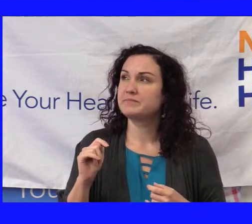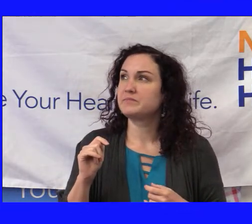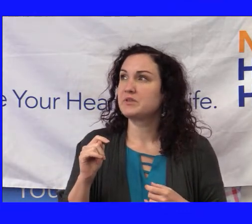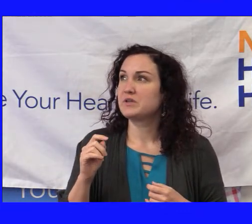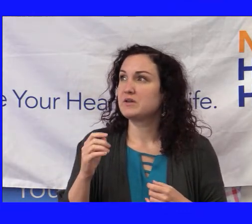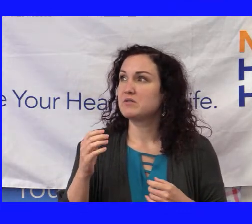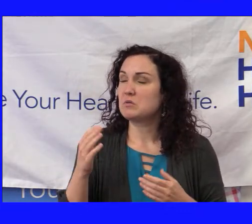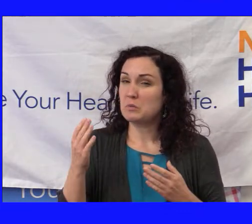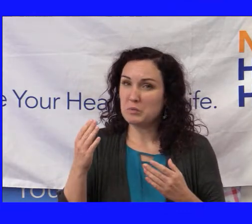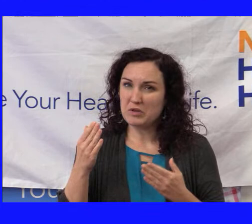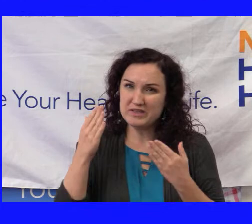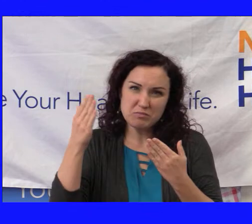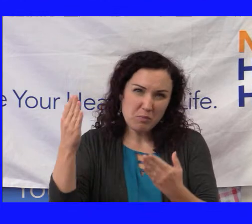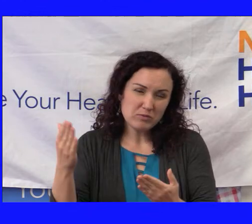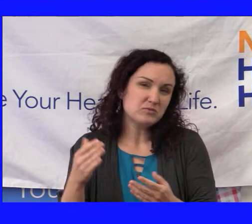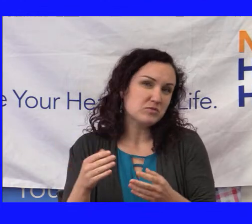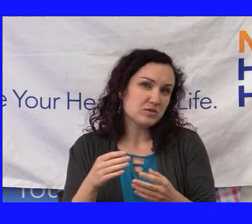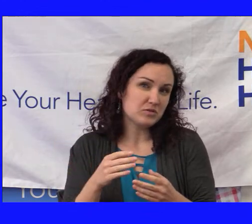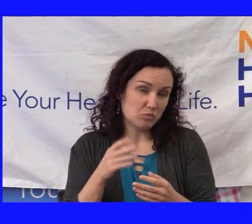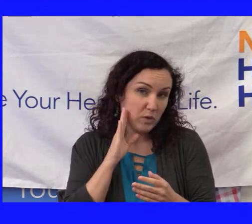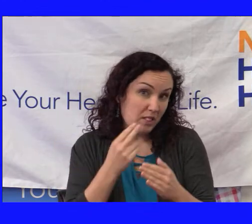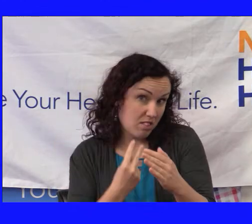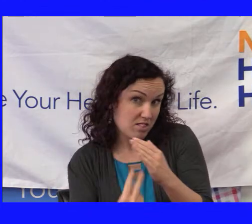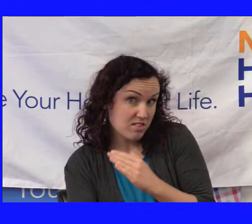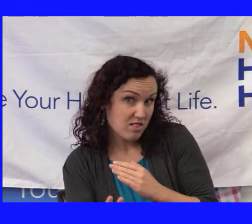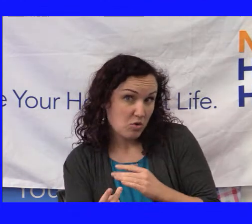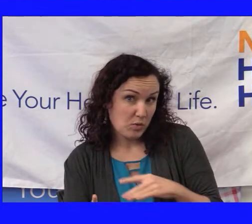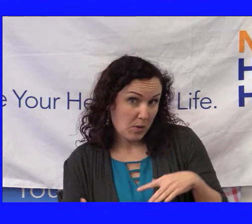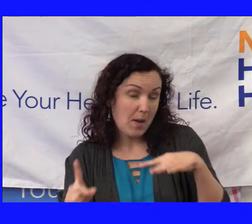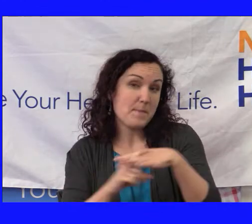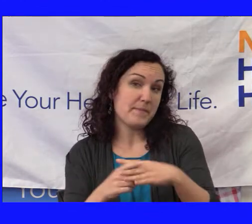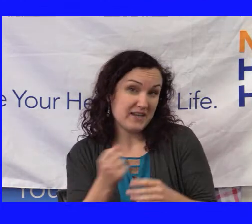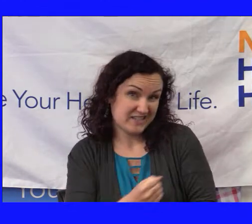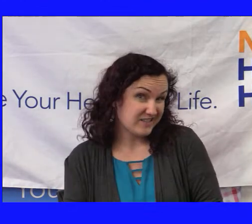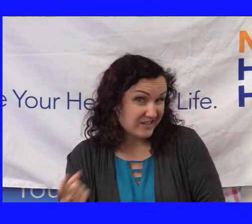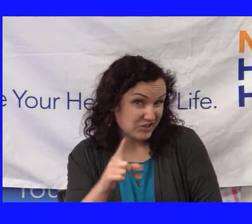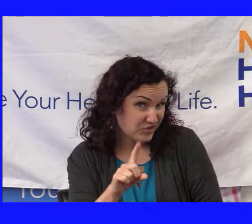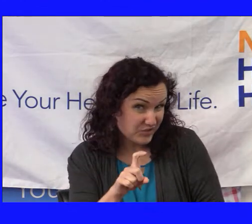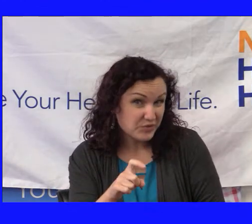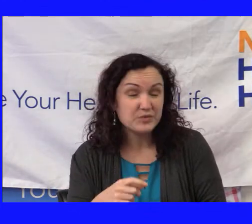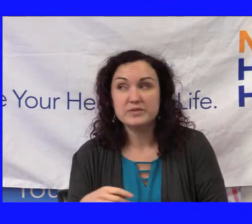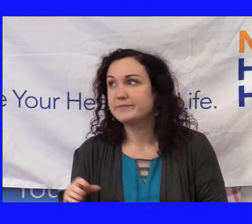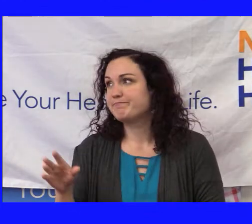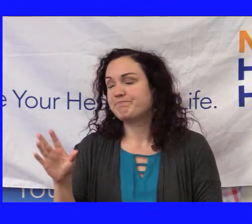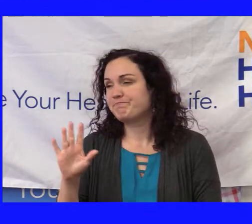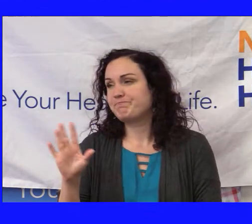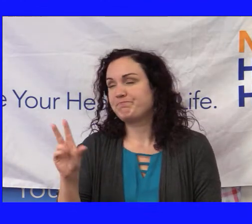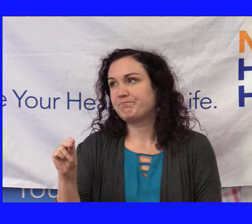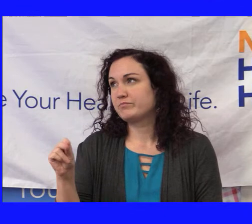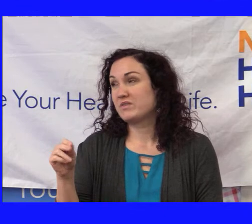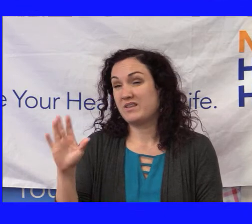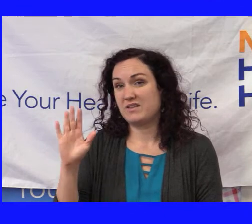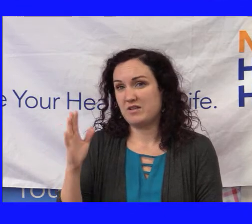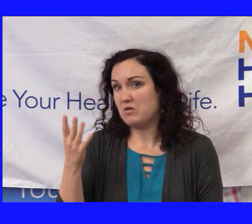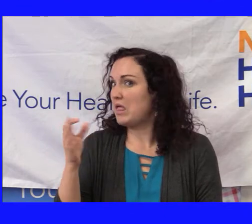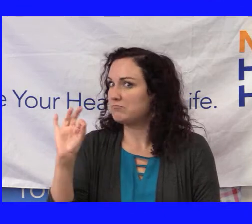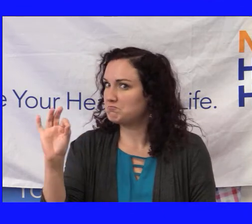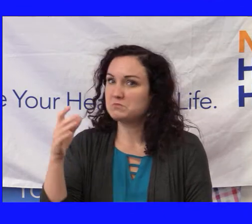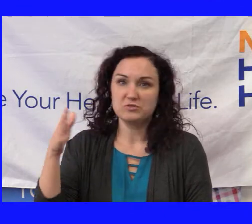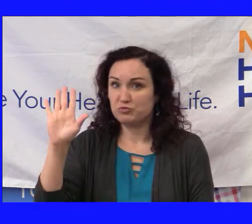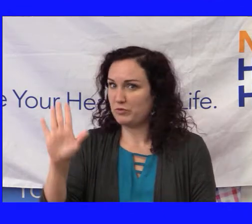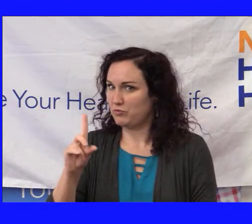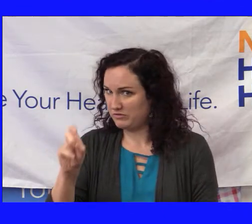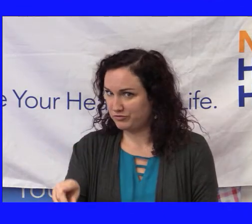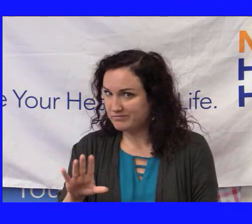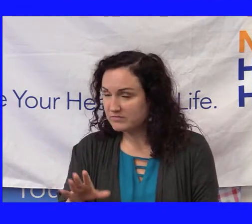proposals ones that you anticipate will come back up next year, or? No, it's a great question. And, you know, part